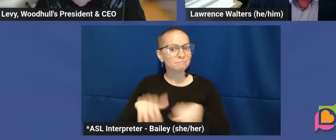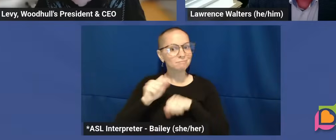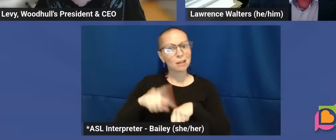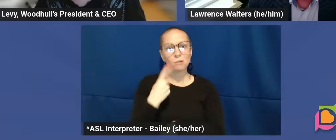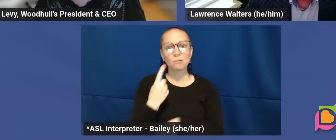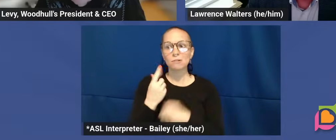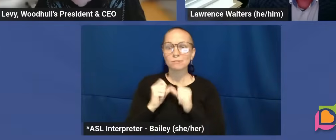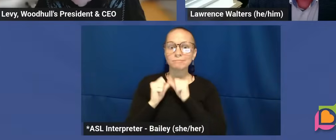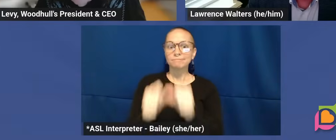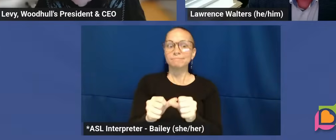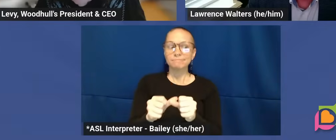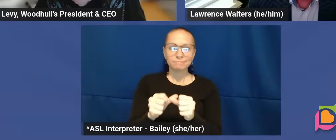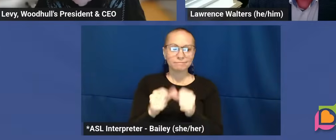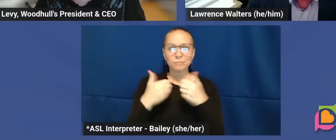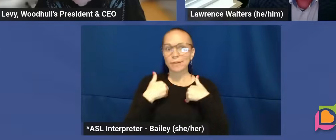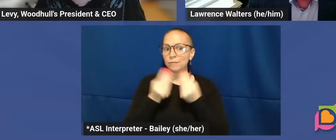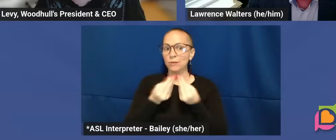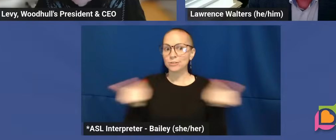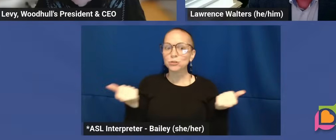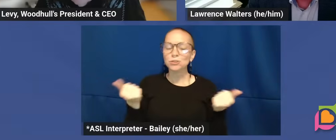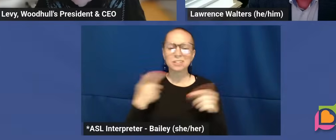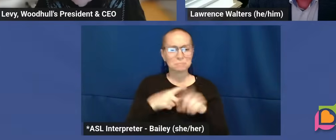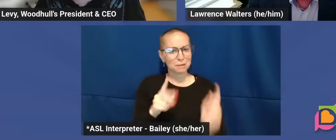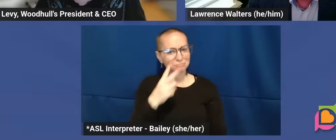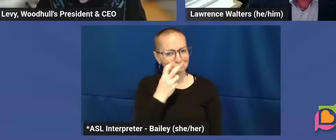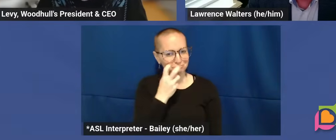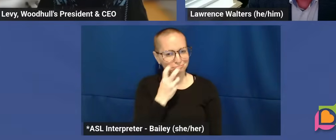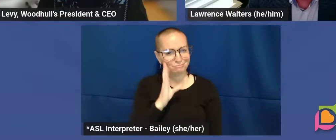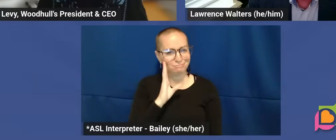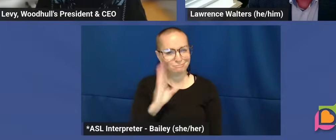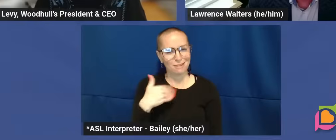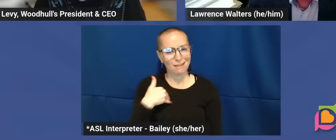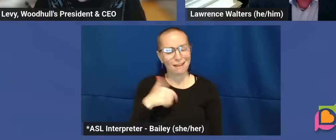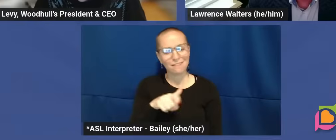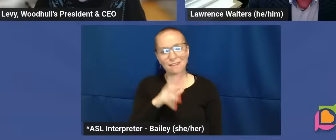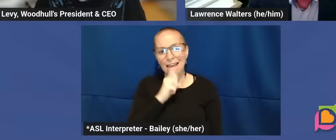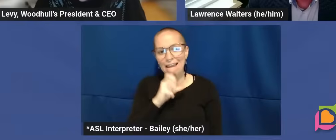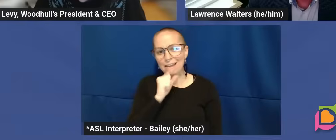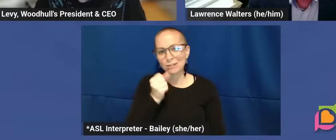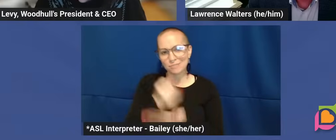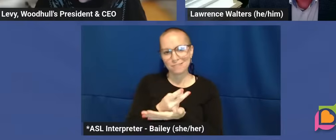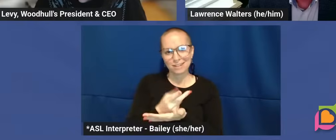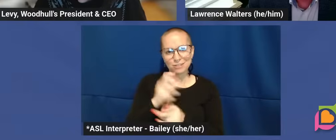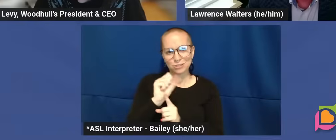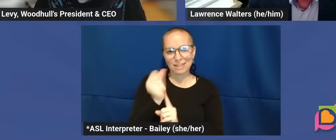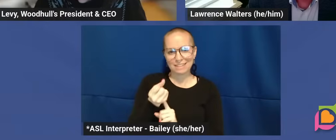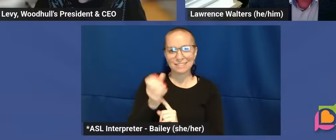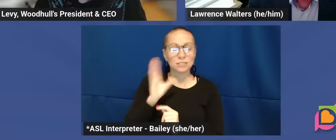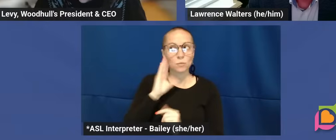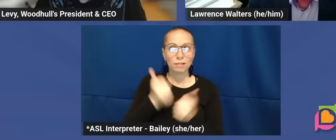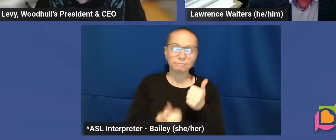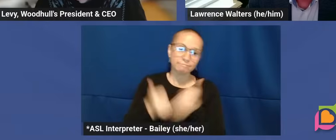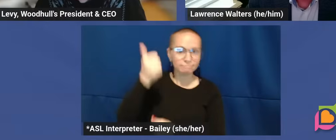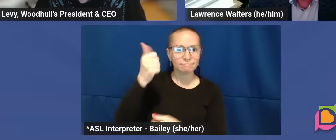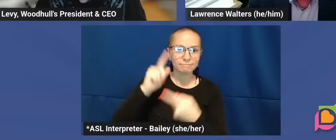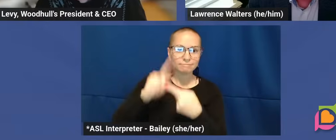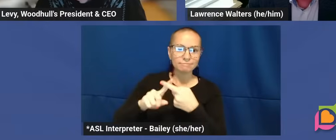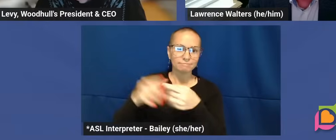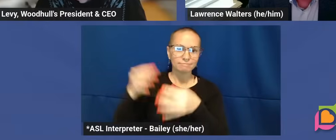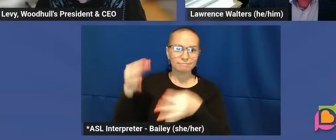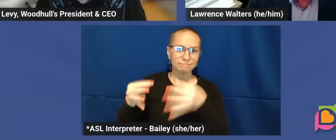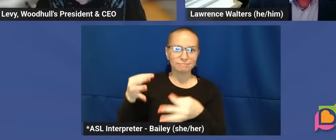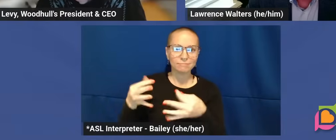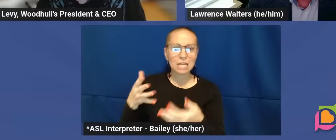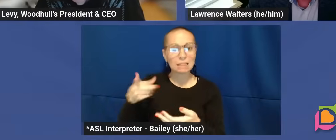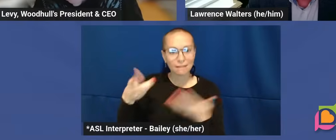resolution, but I doubt that any other of these age verification cases will go to the Supreme Court. The Supreme Court has ruled on